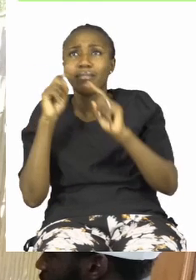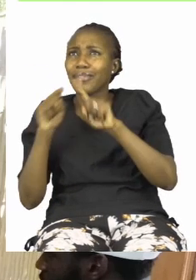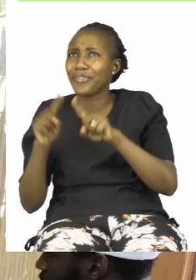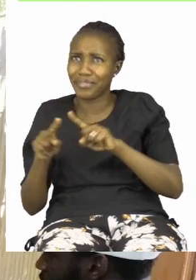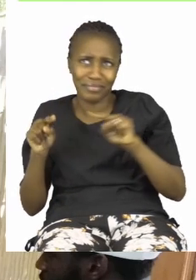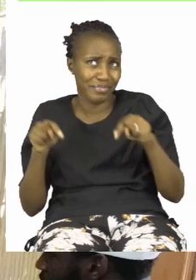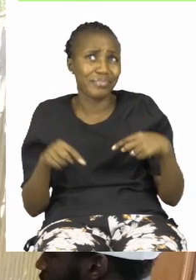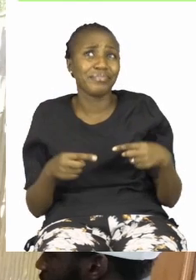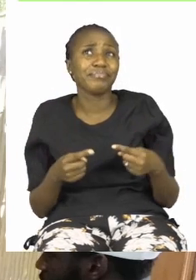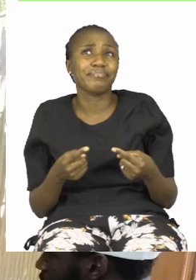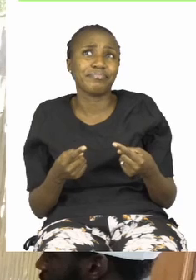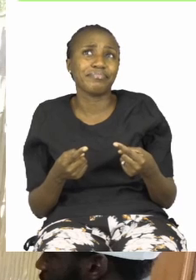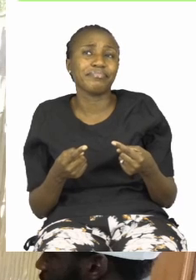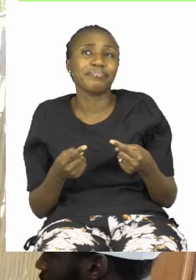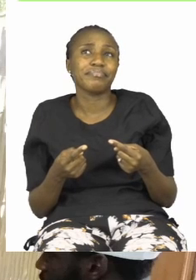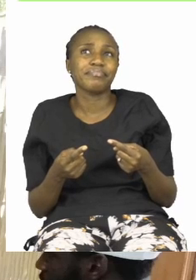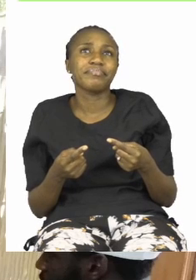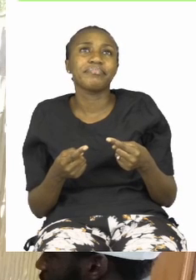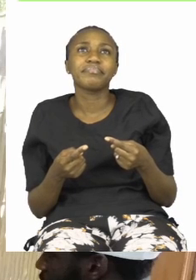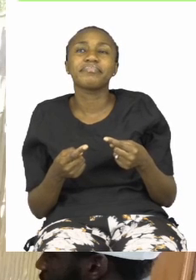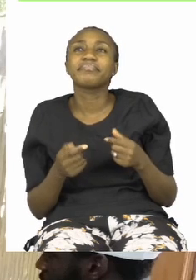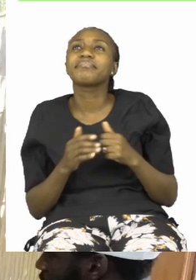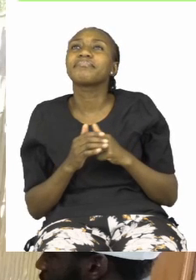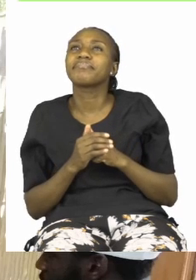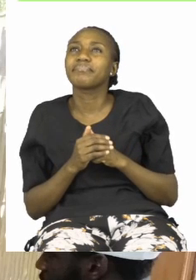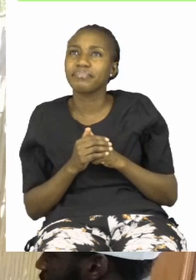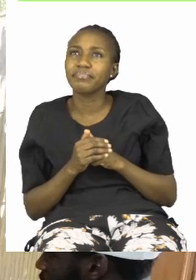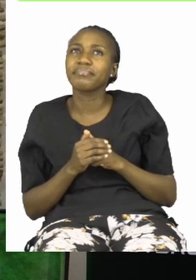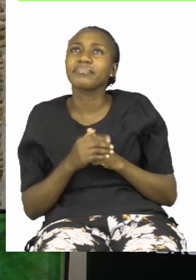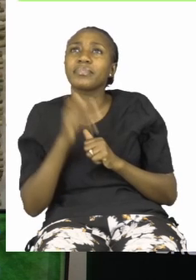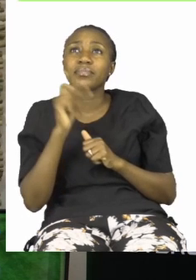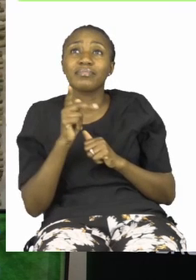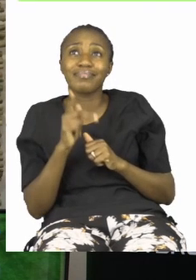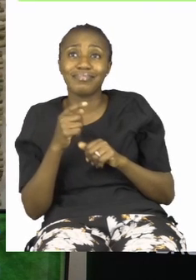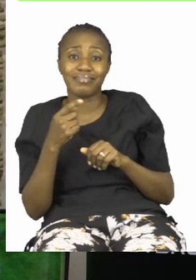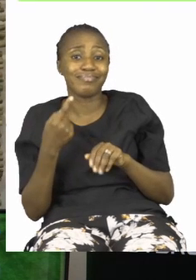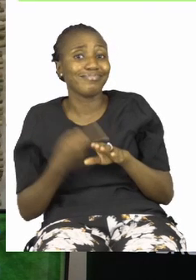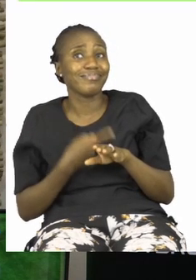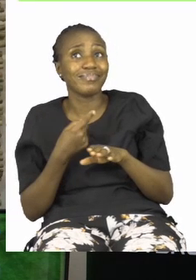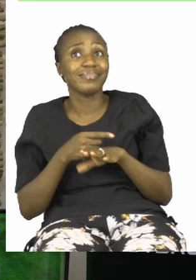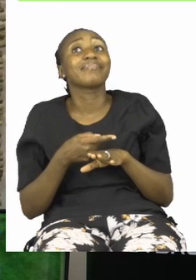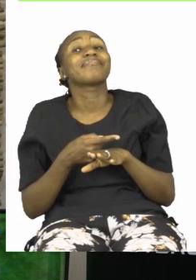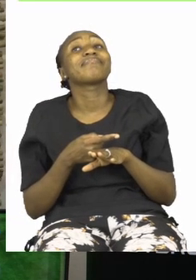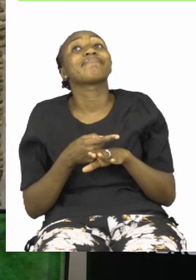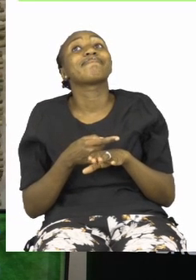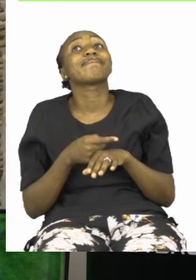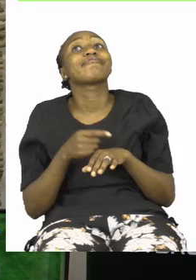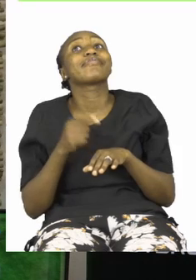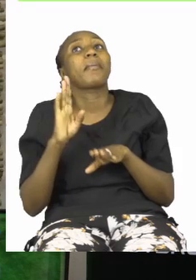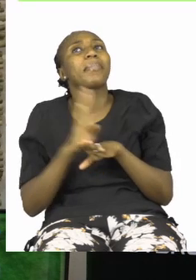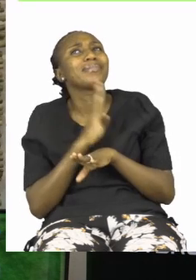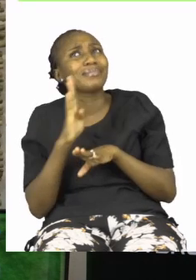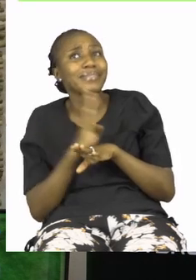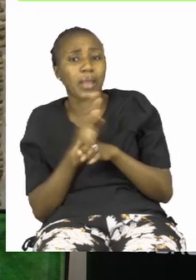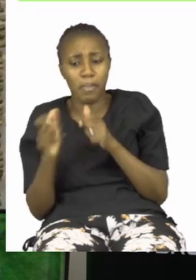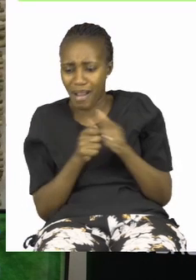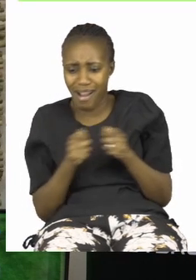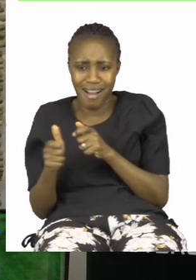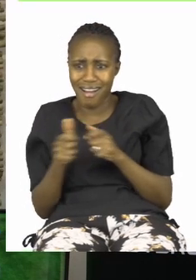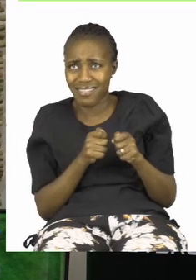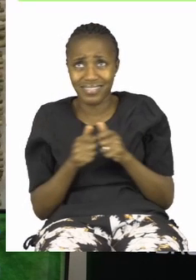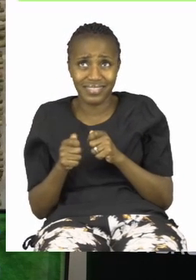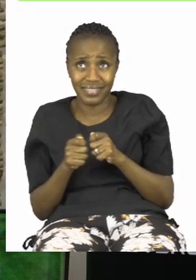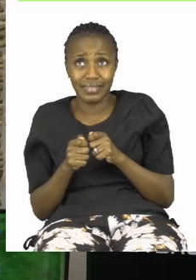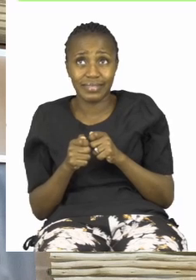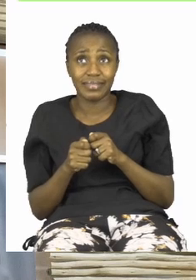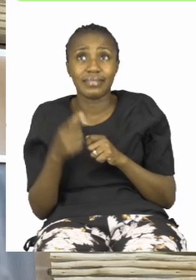the, let's say, categories within this, you are quite busy, and some of them not. But I think there is a